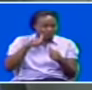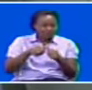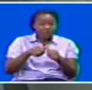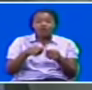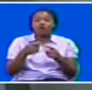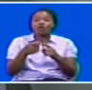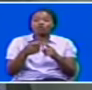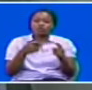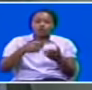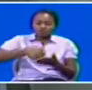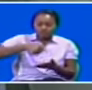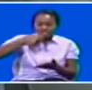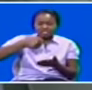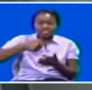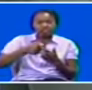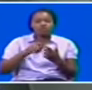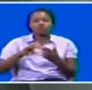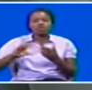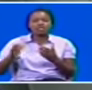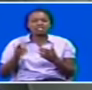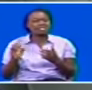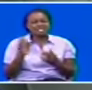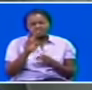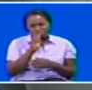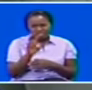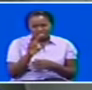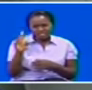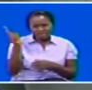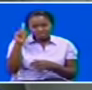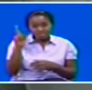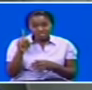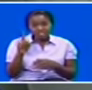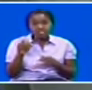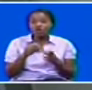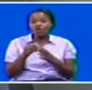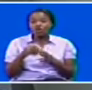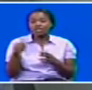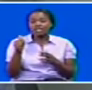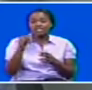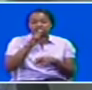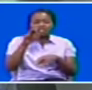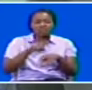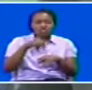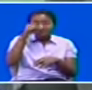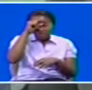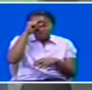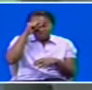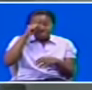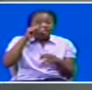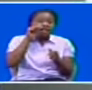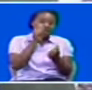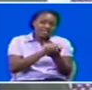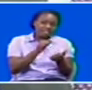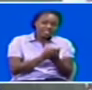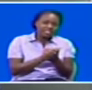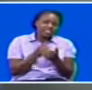counties. You have never seen ministries or other national government agencies denied monies